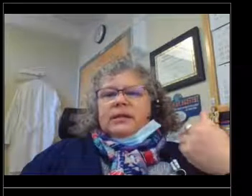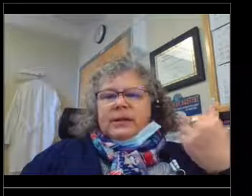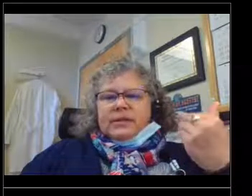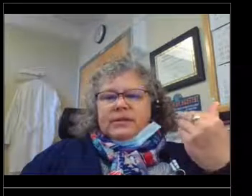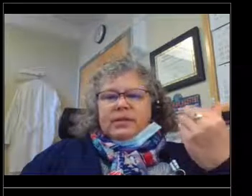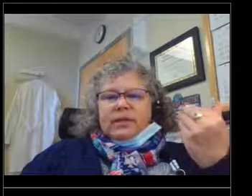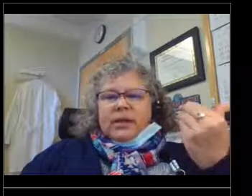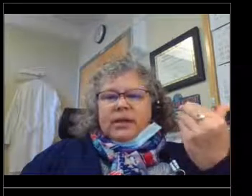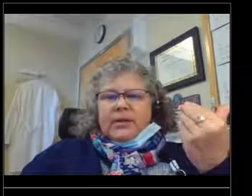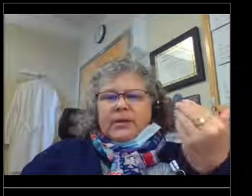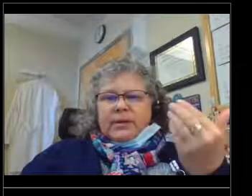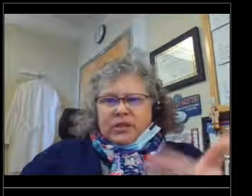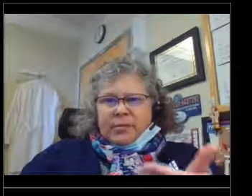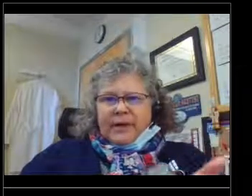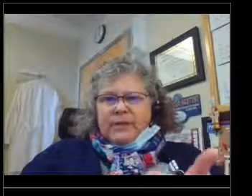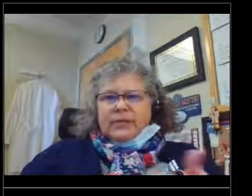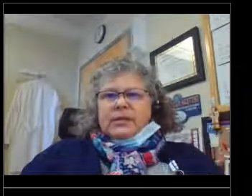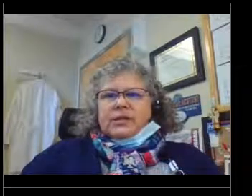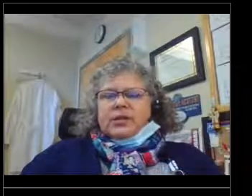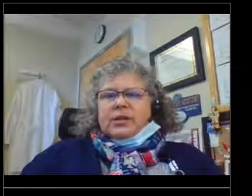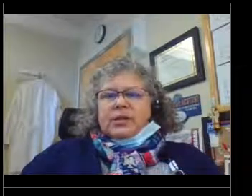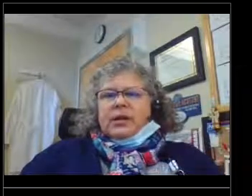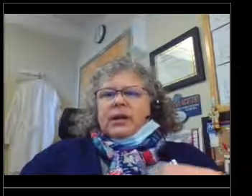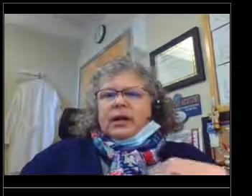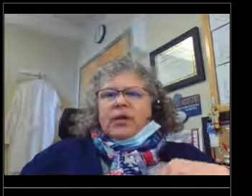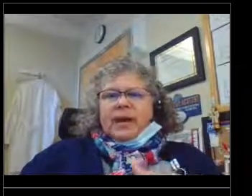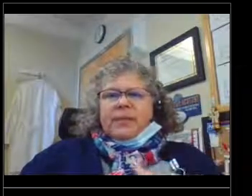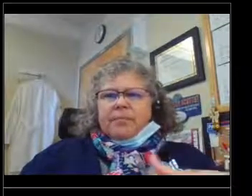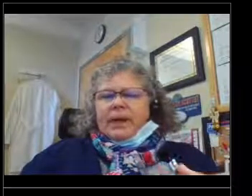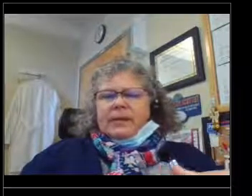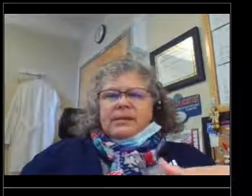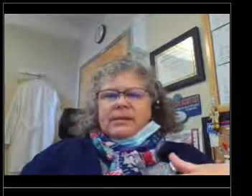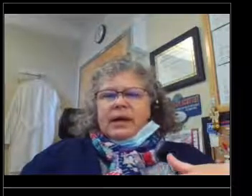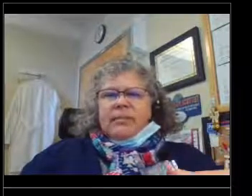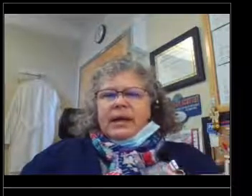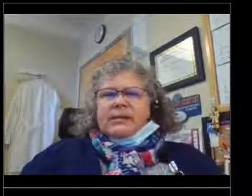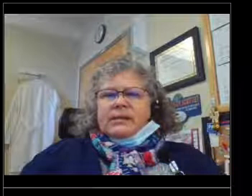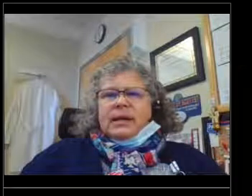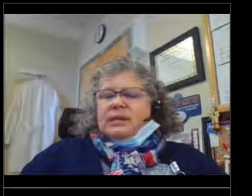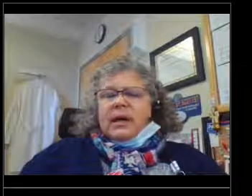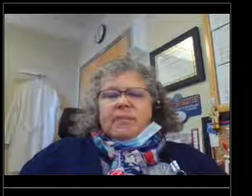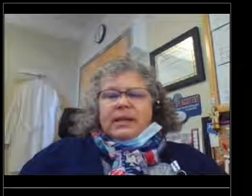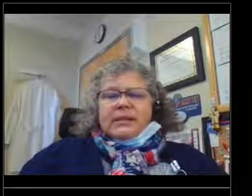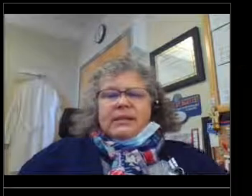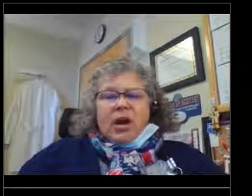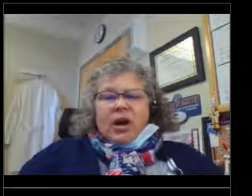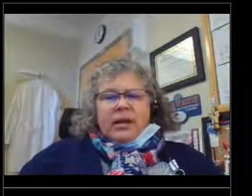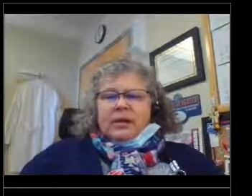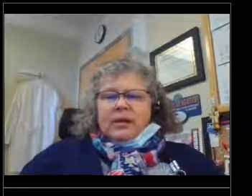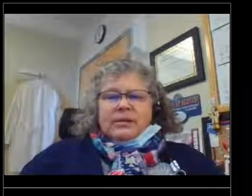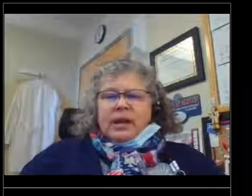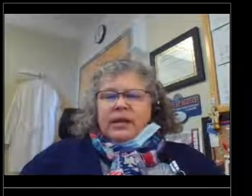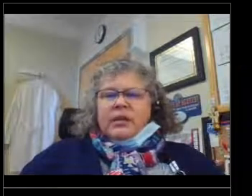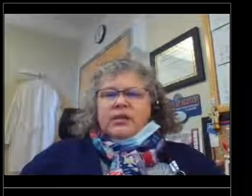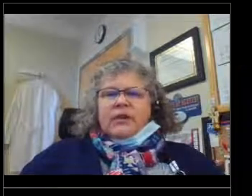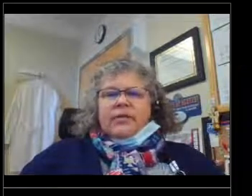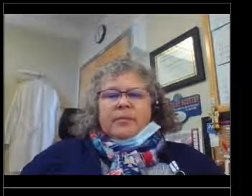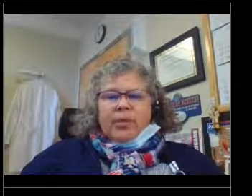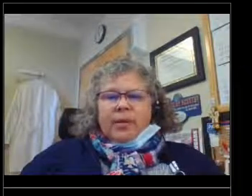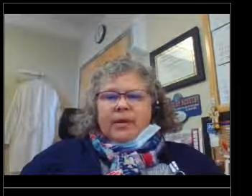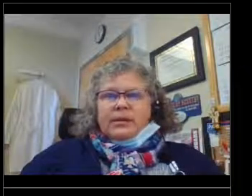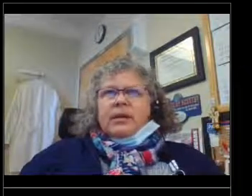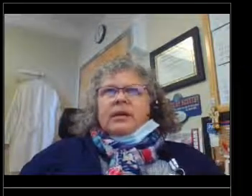doesn't need to necessarily mean that they're the supervising physician. I hope that kind of makes sense, but it's not a